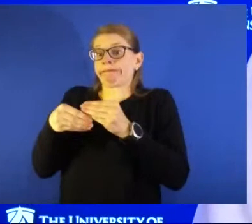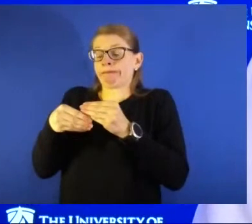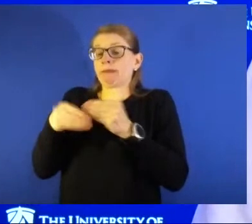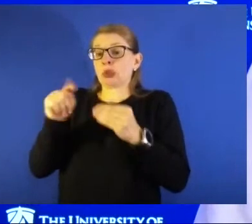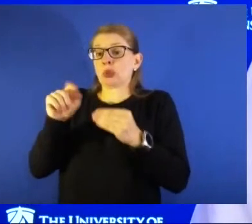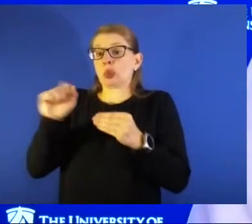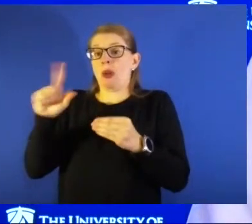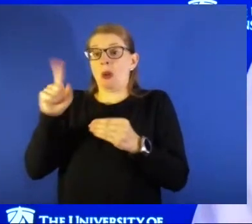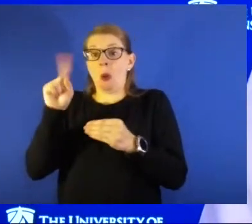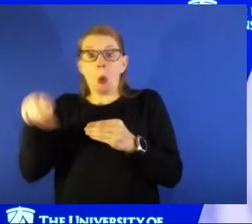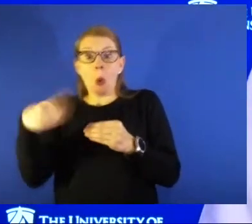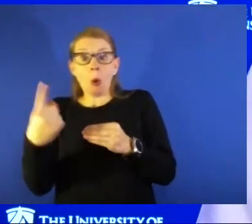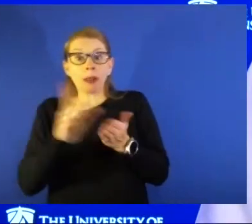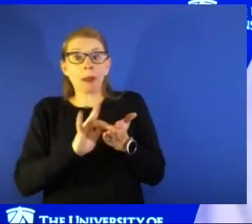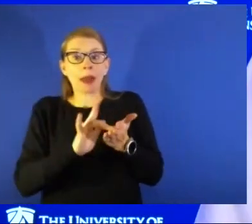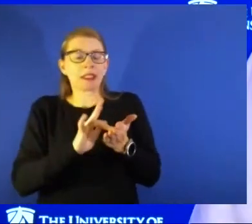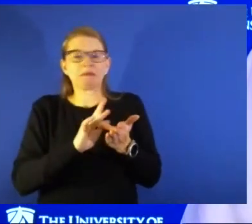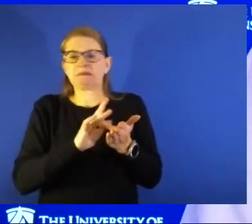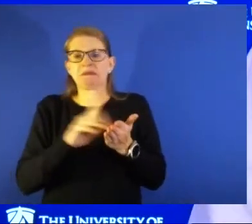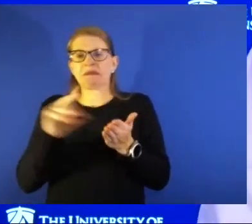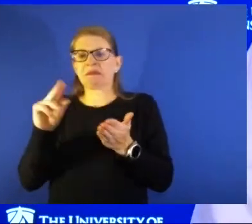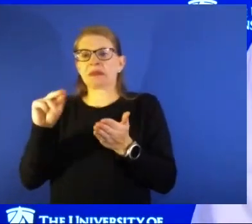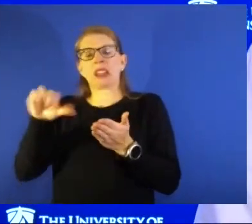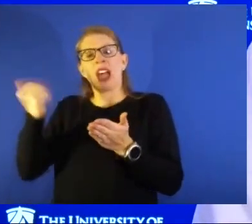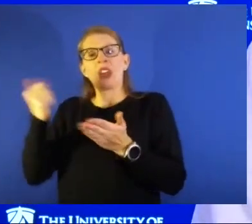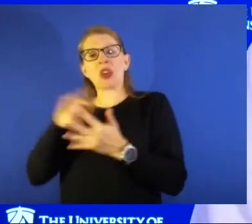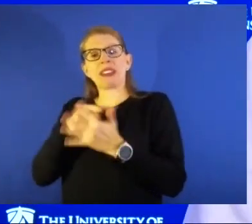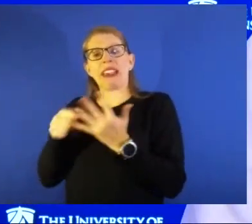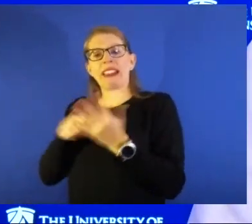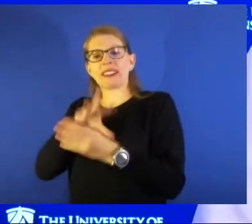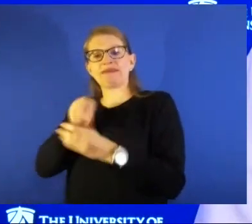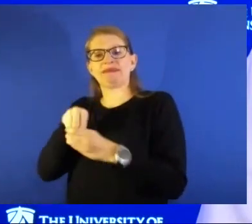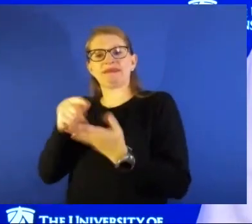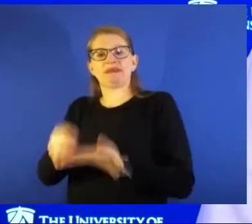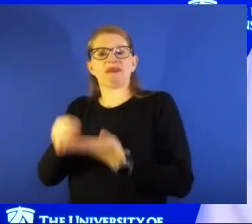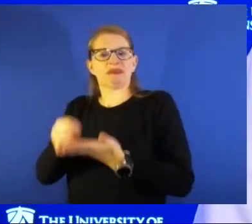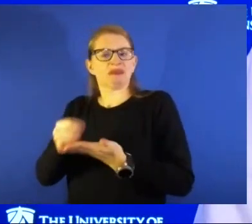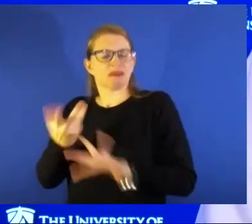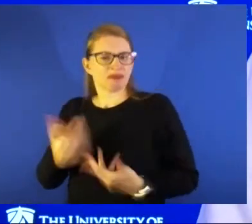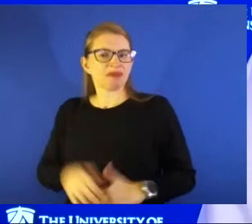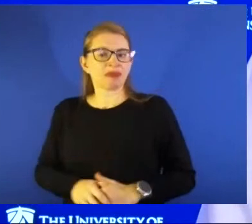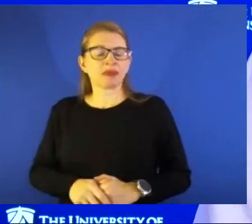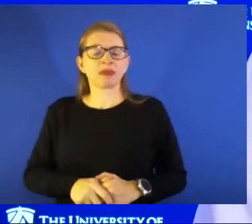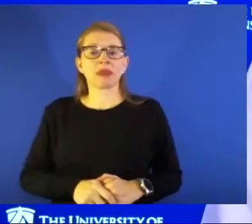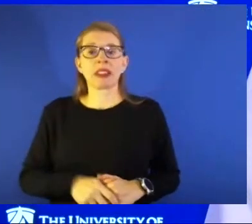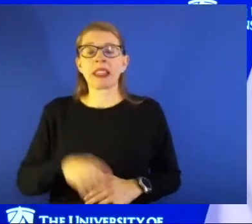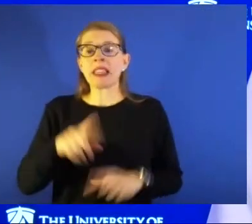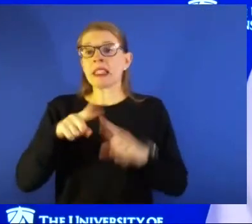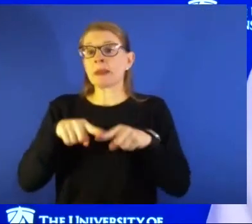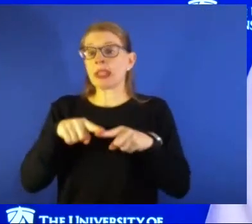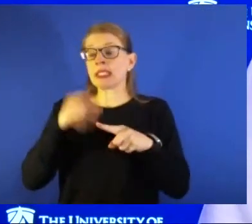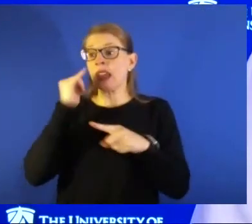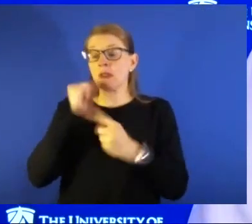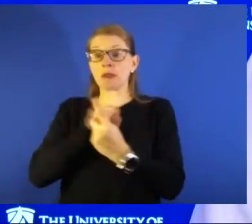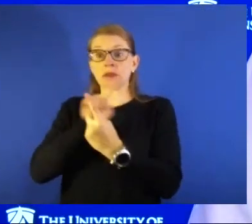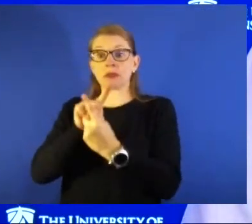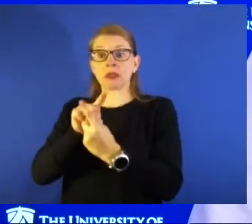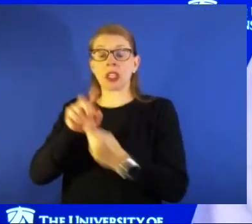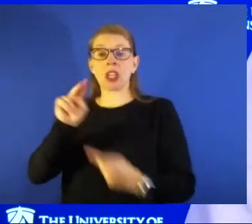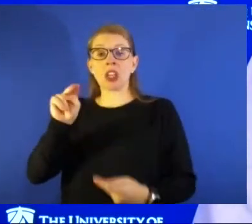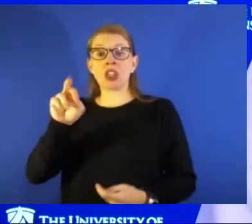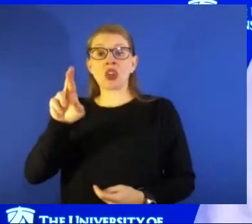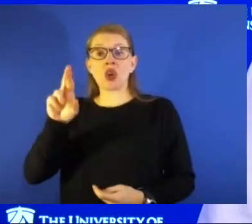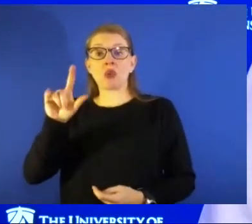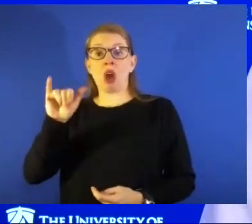component. There are many other things in that treatment modality, and depending on if you go to see somebody such as a neurologist for